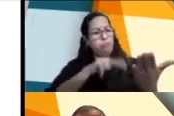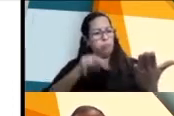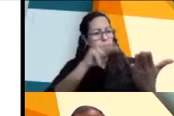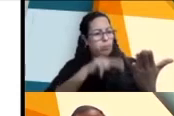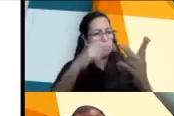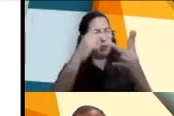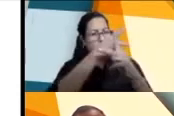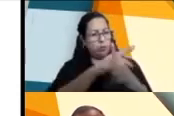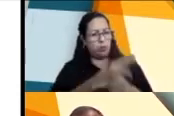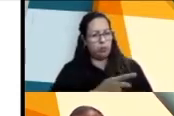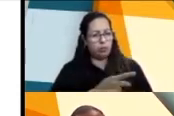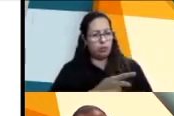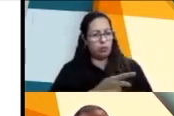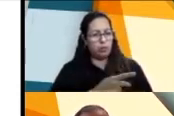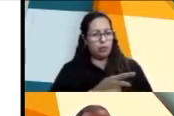are